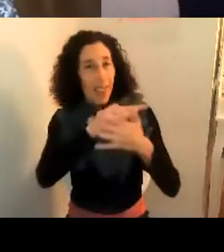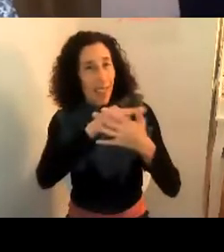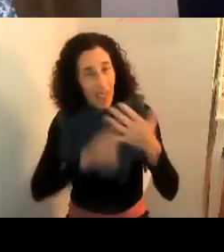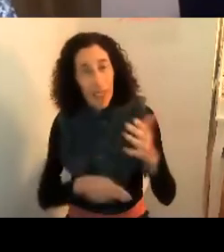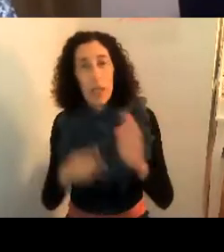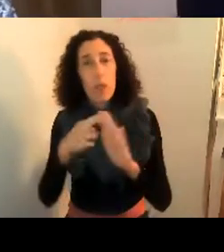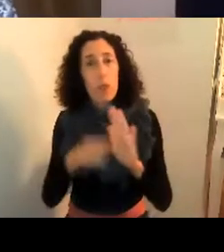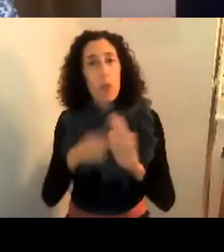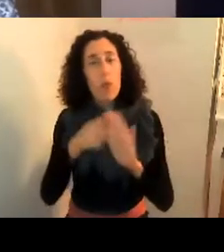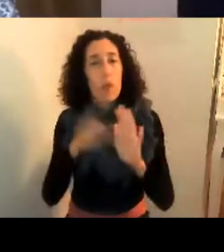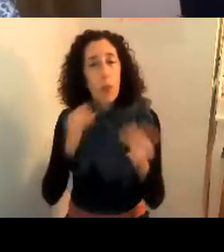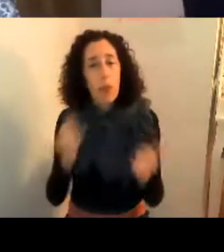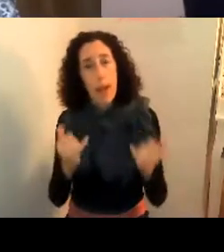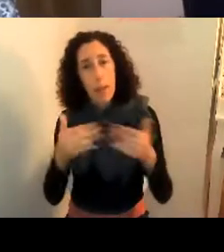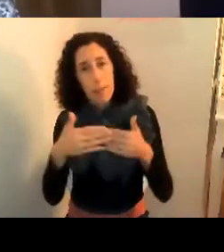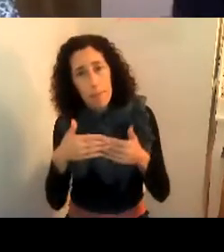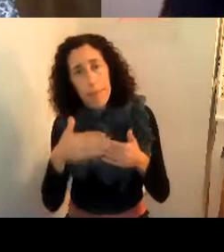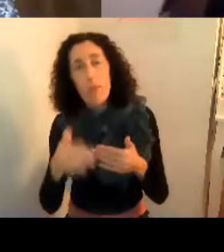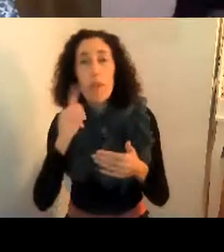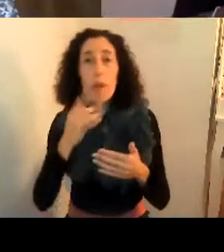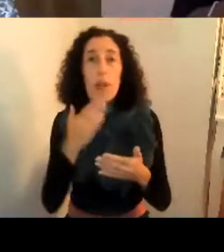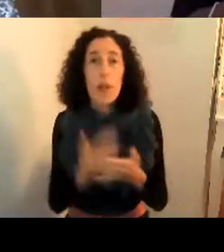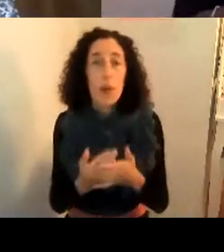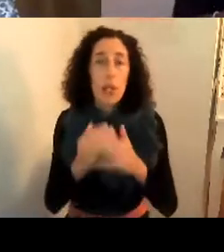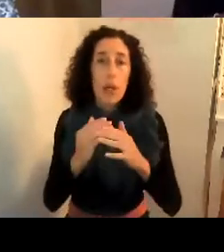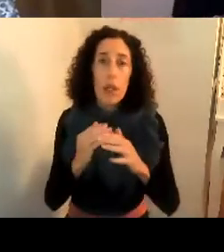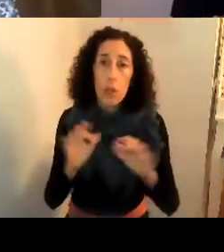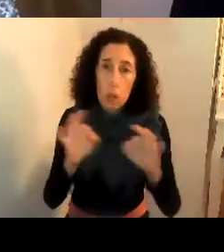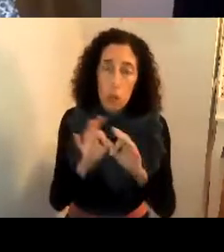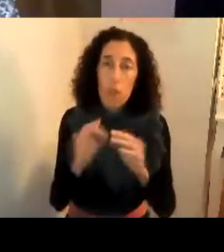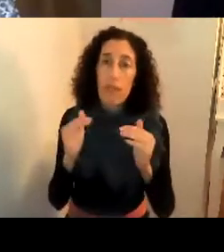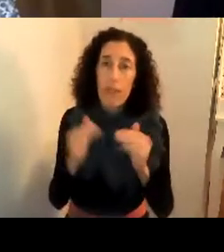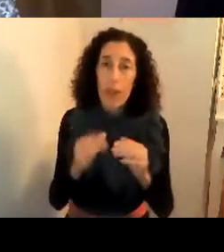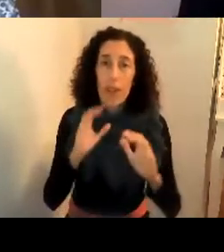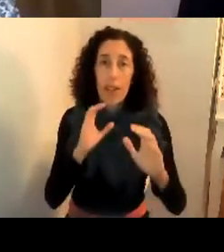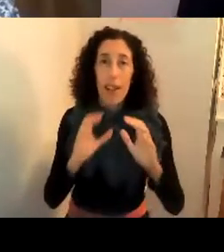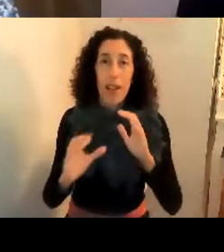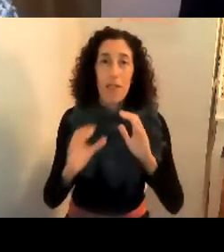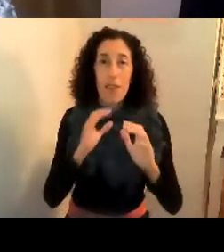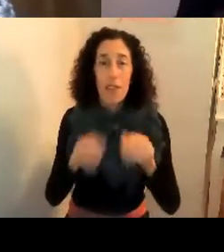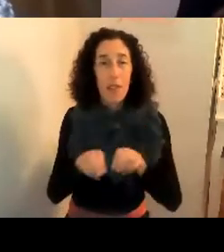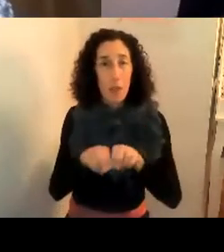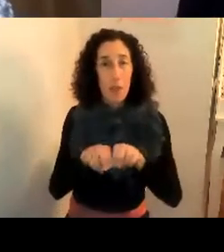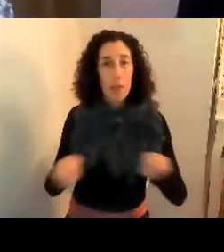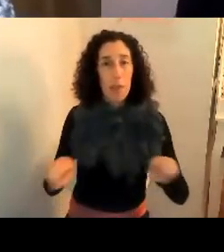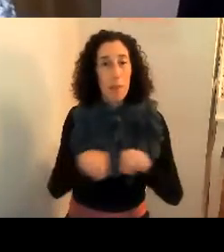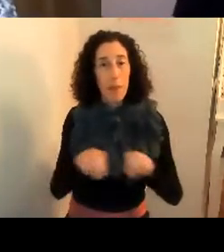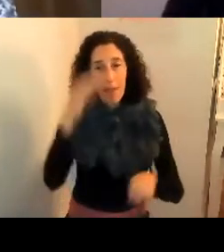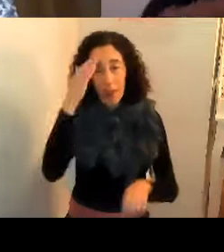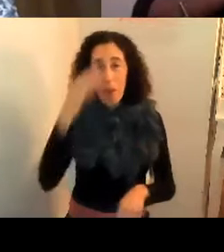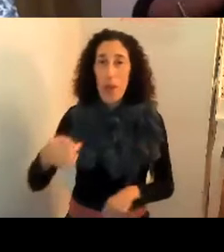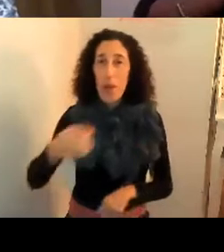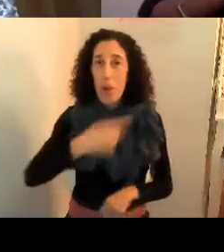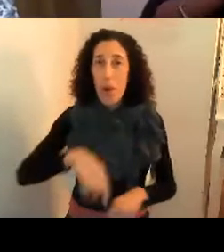we go into our conversation, which we are getting into. We've all been eager to, and now is the